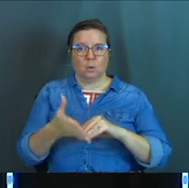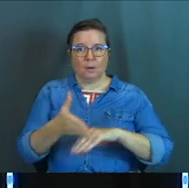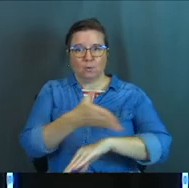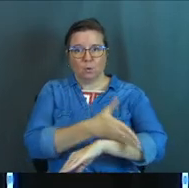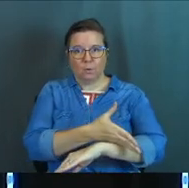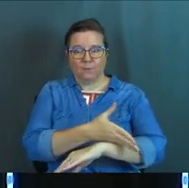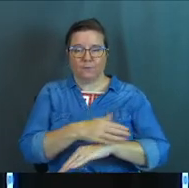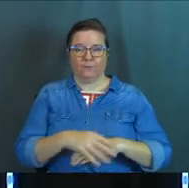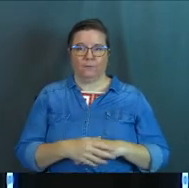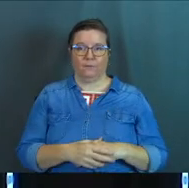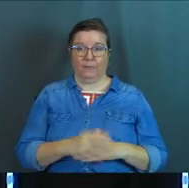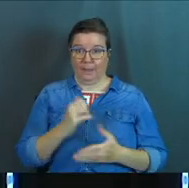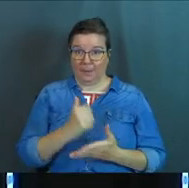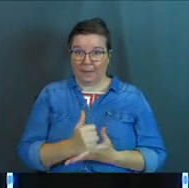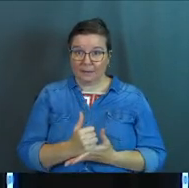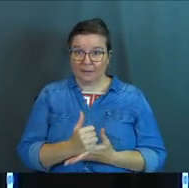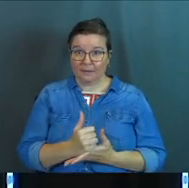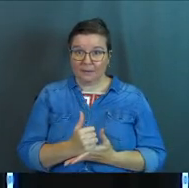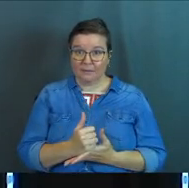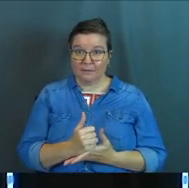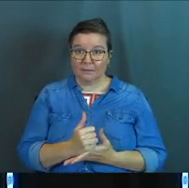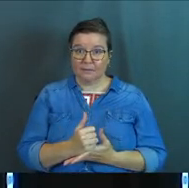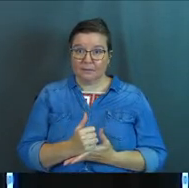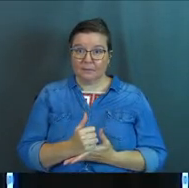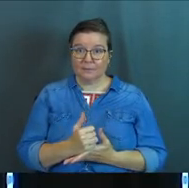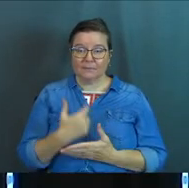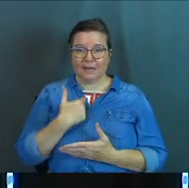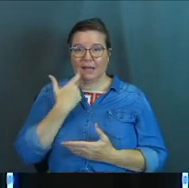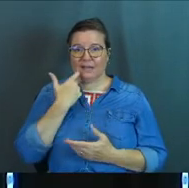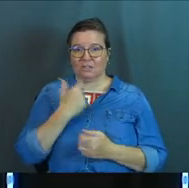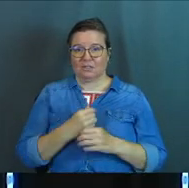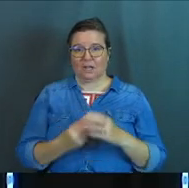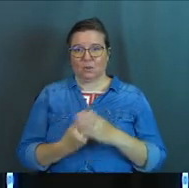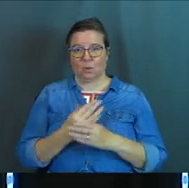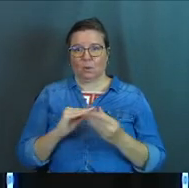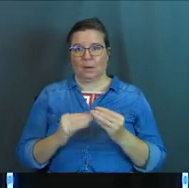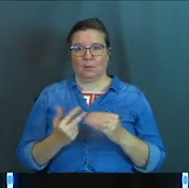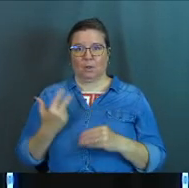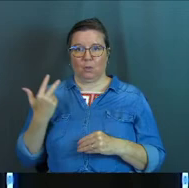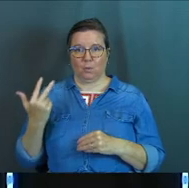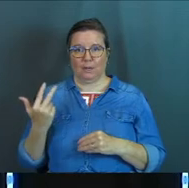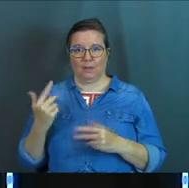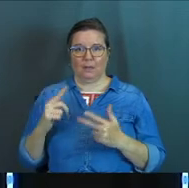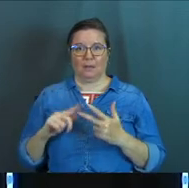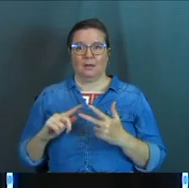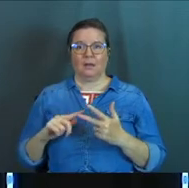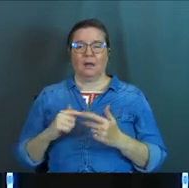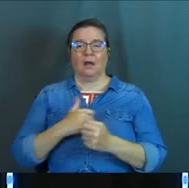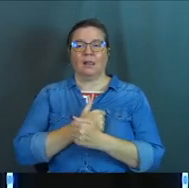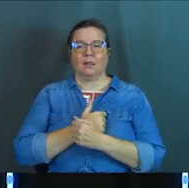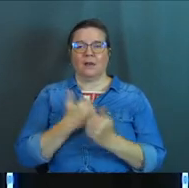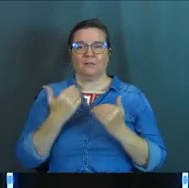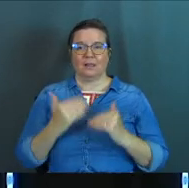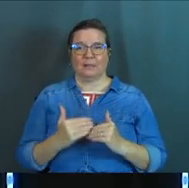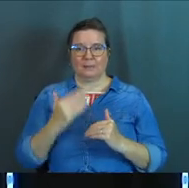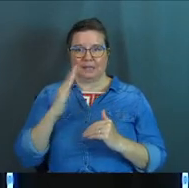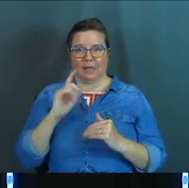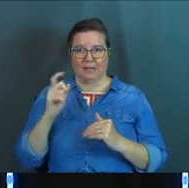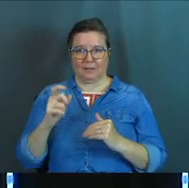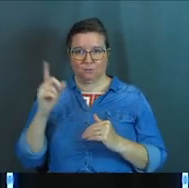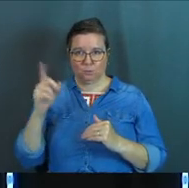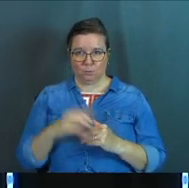improve. Amen. I just got to grow. Number 3, love the limitations that God gives